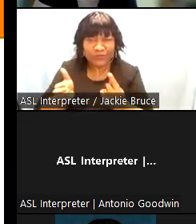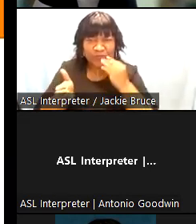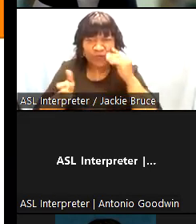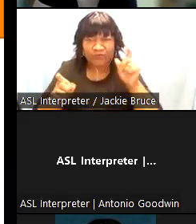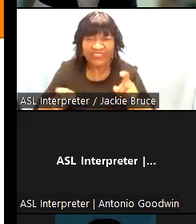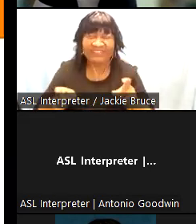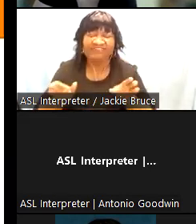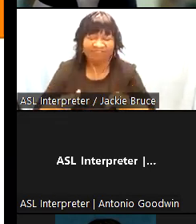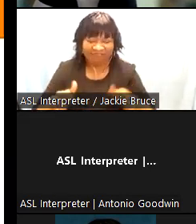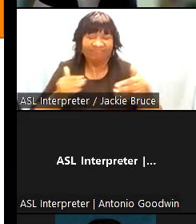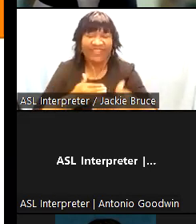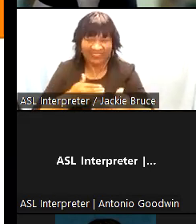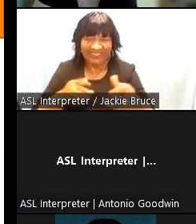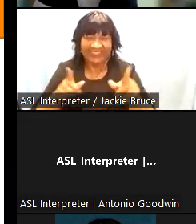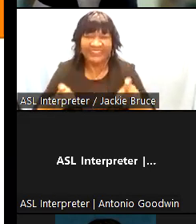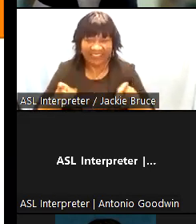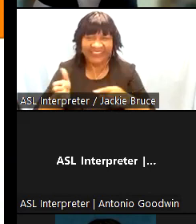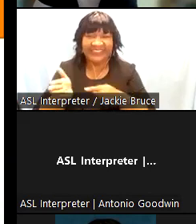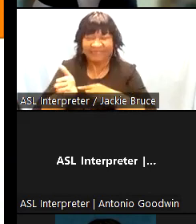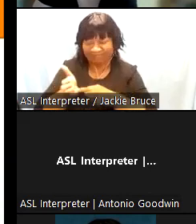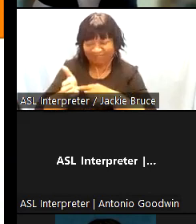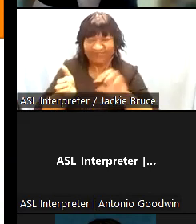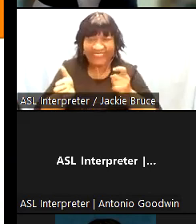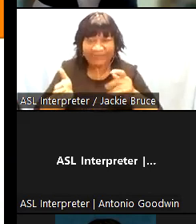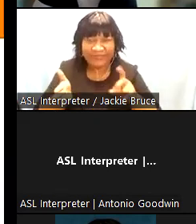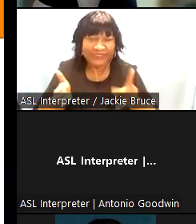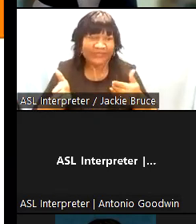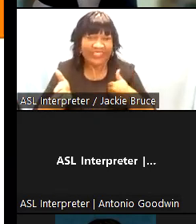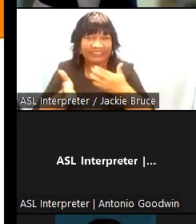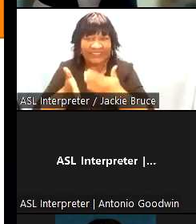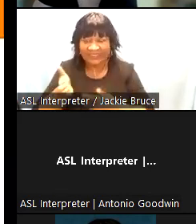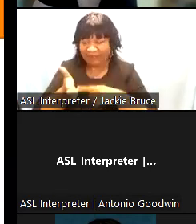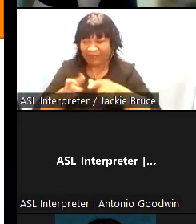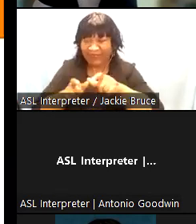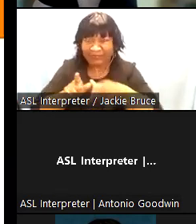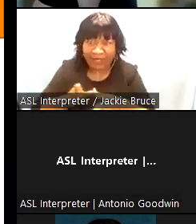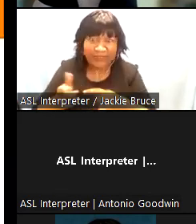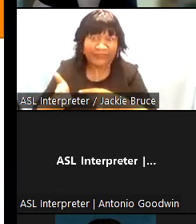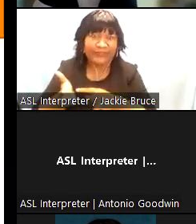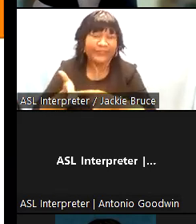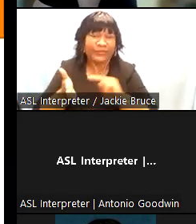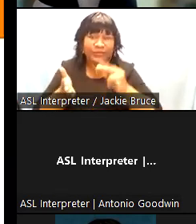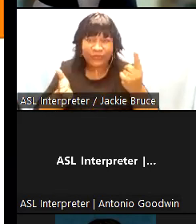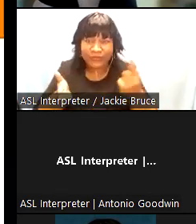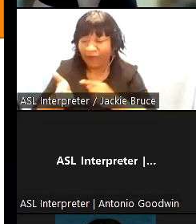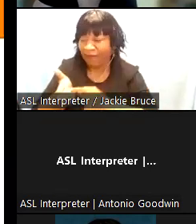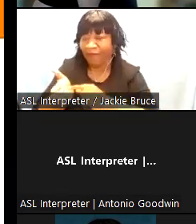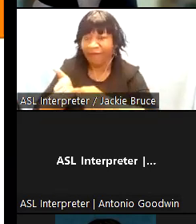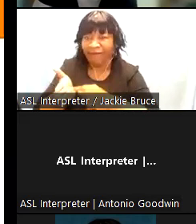boxes of tests that community agencies are getting and we're getting say that they are